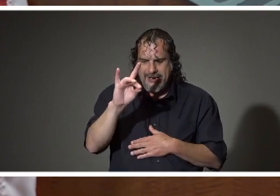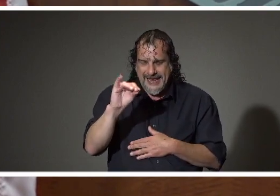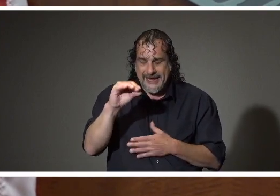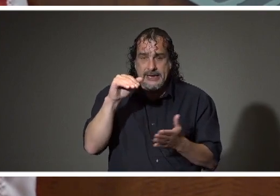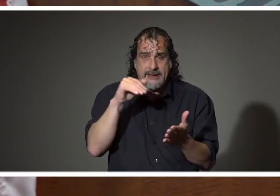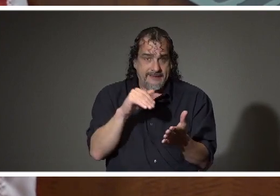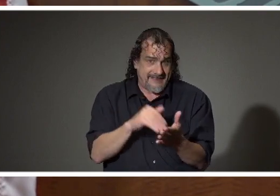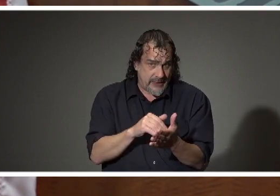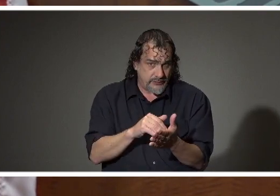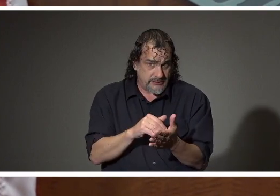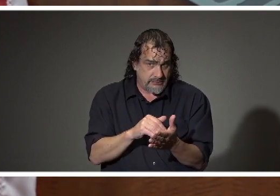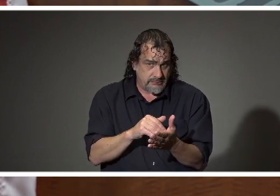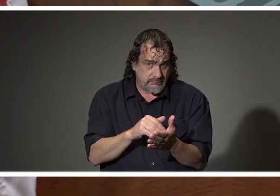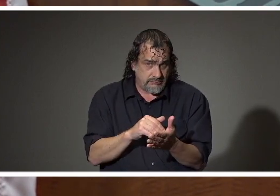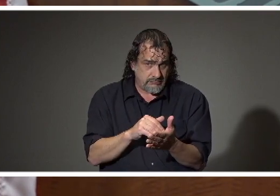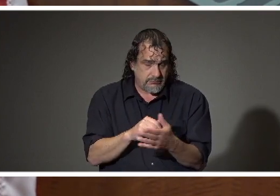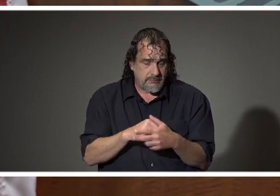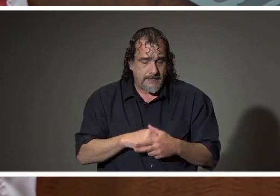$880,000, and